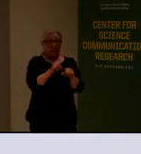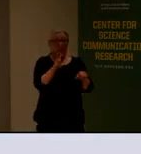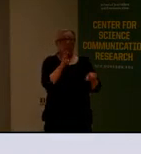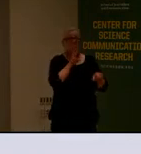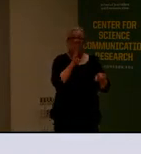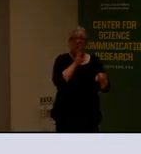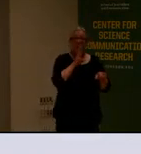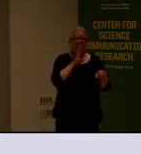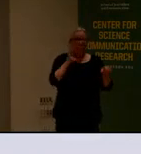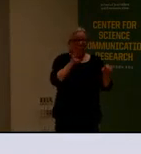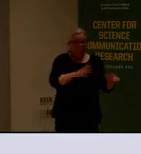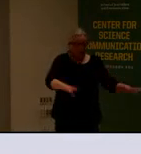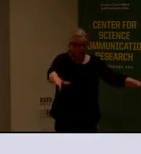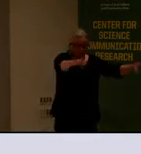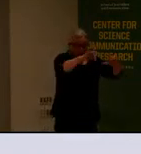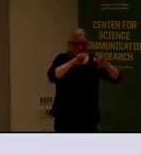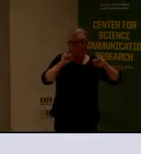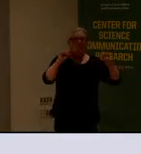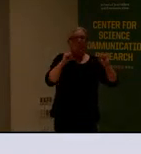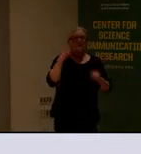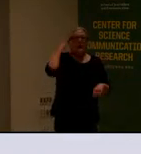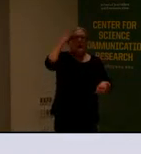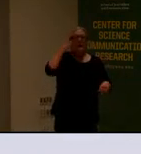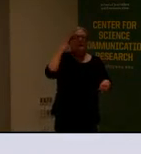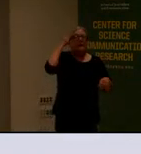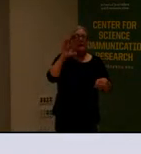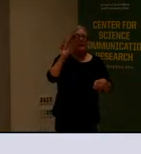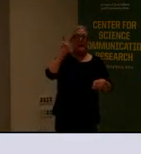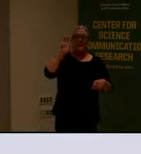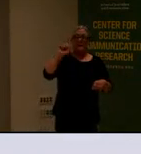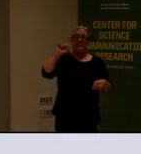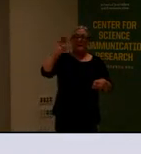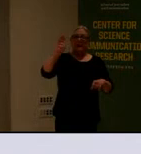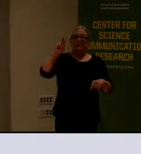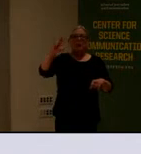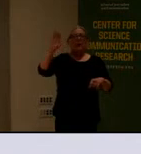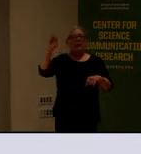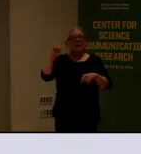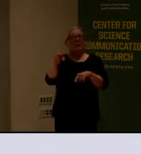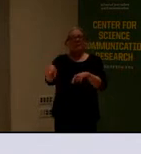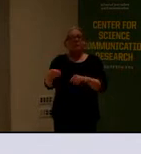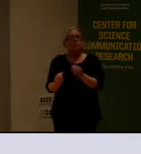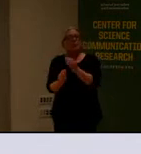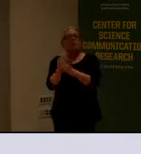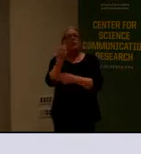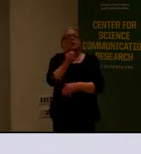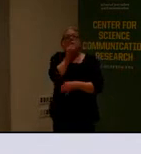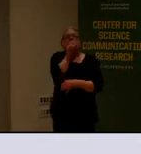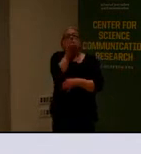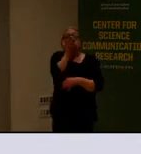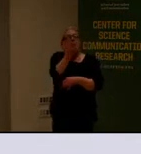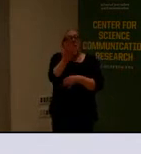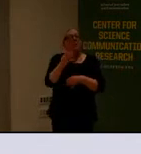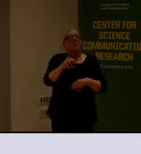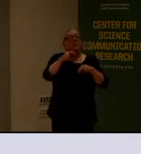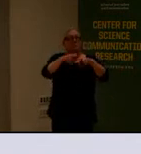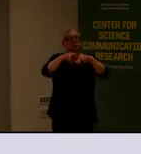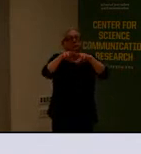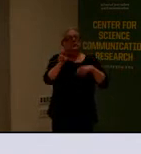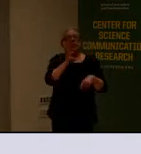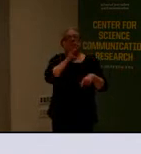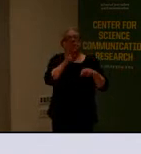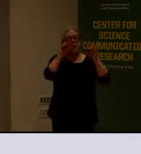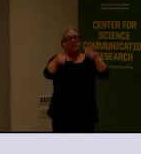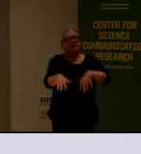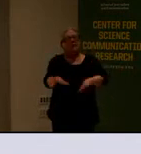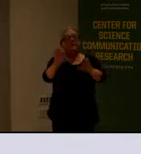Thinking about different diseases like Vibrio, which is actually a bacteria that grows in warmer salt water. And that can cause a host of